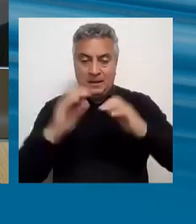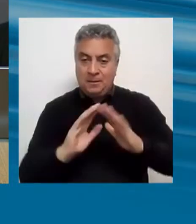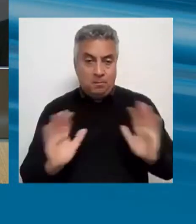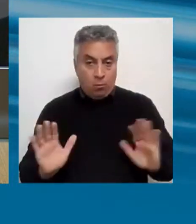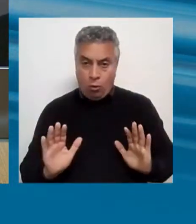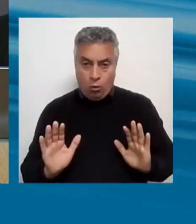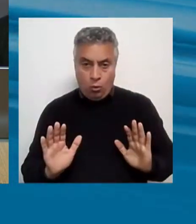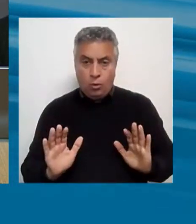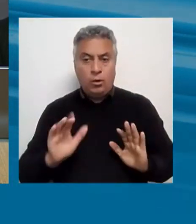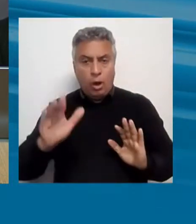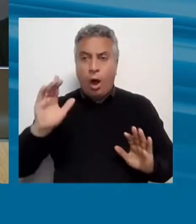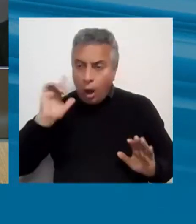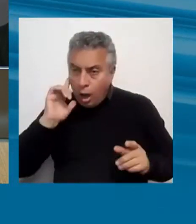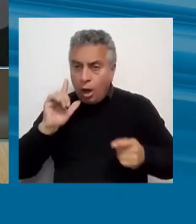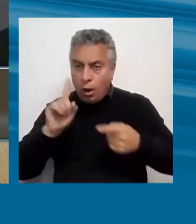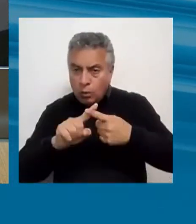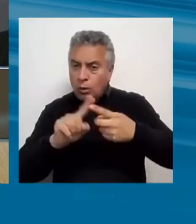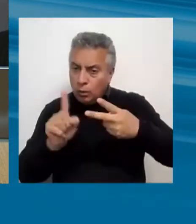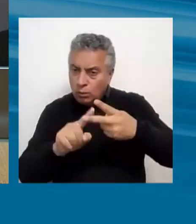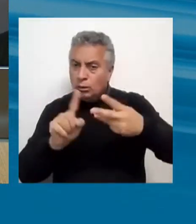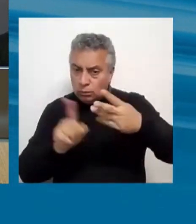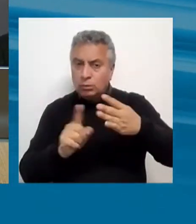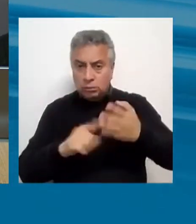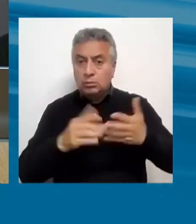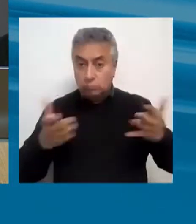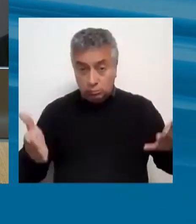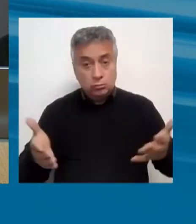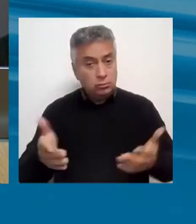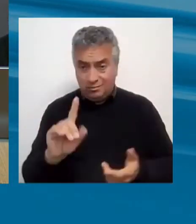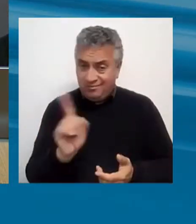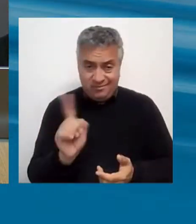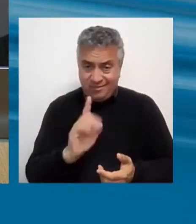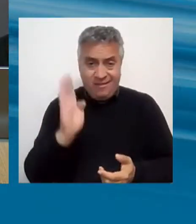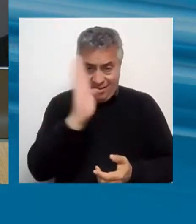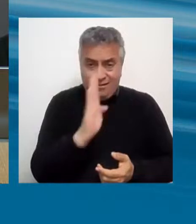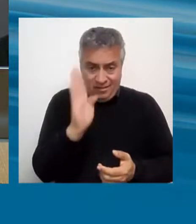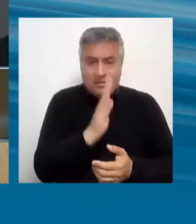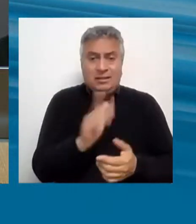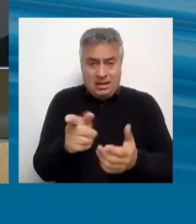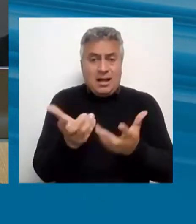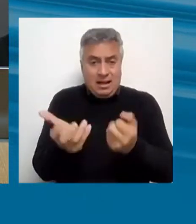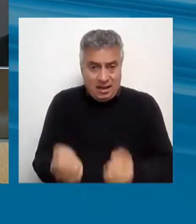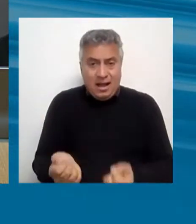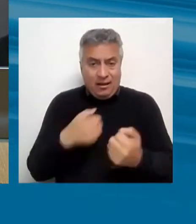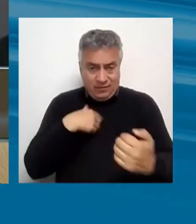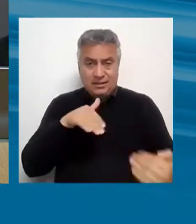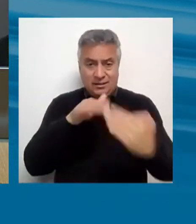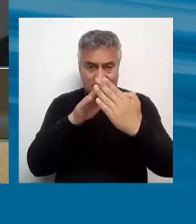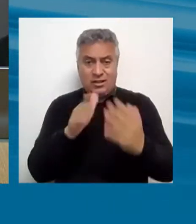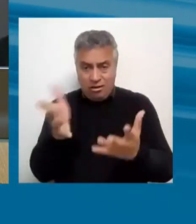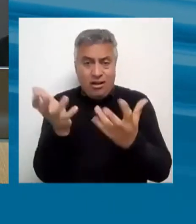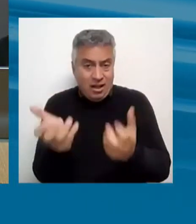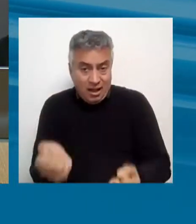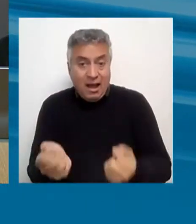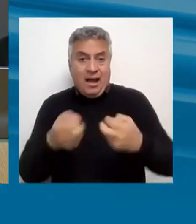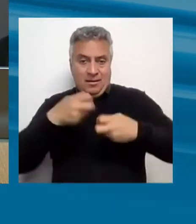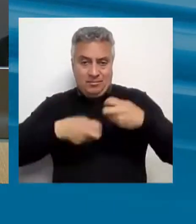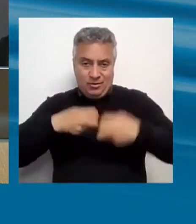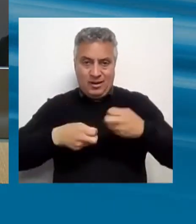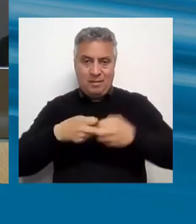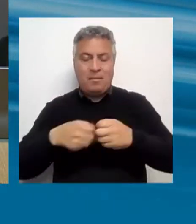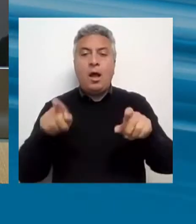issues. And I've always felt a certain hypocrisy just listing all of the good things, the things that have